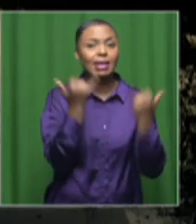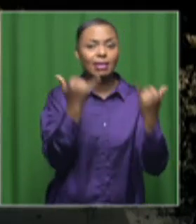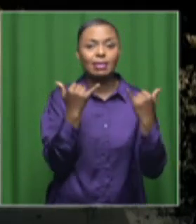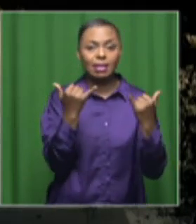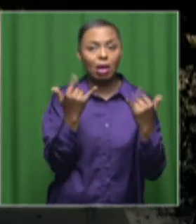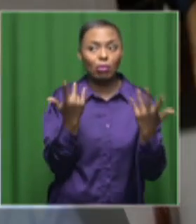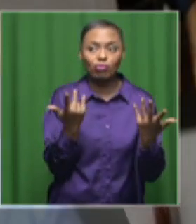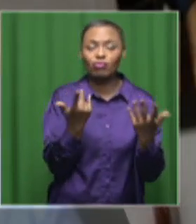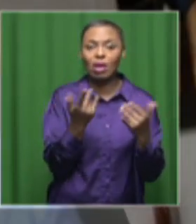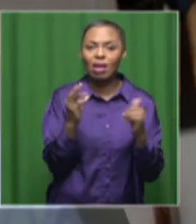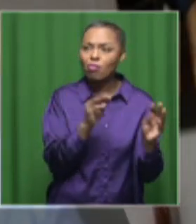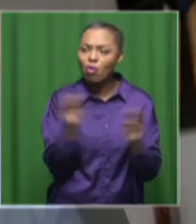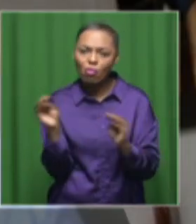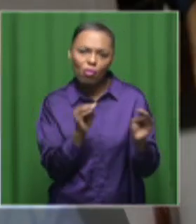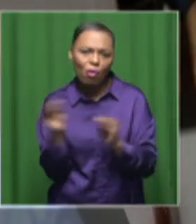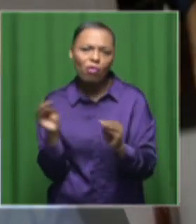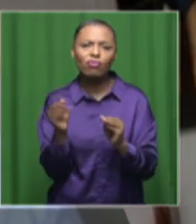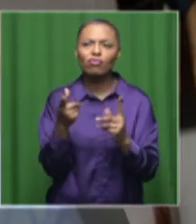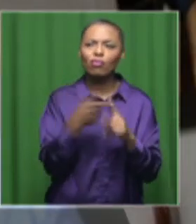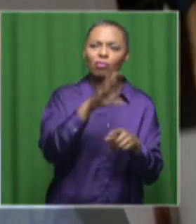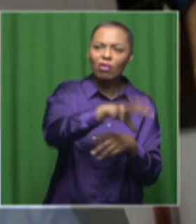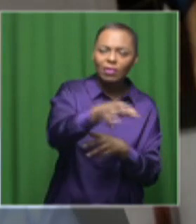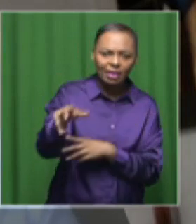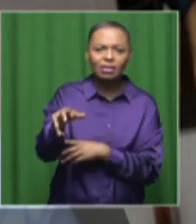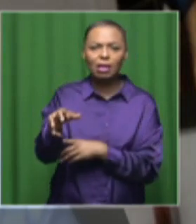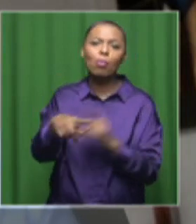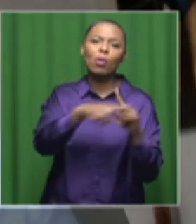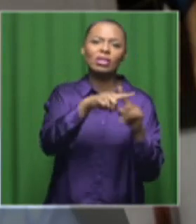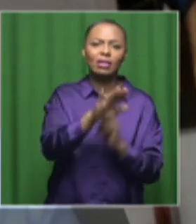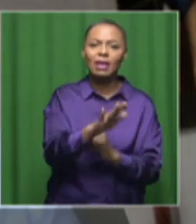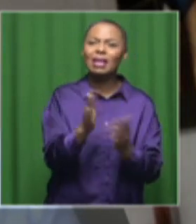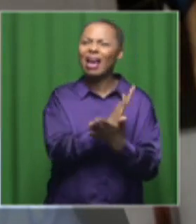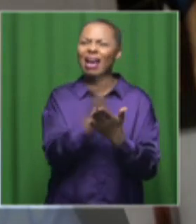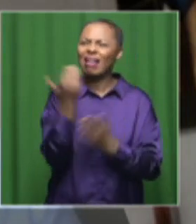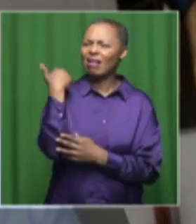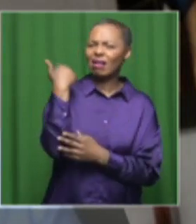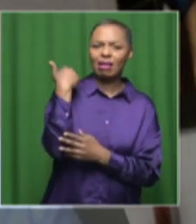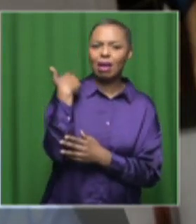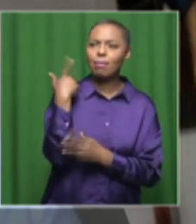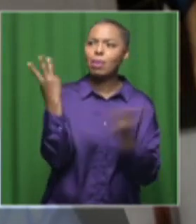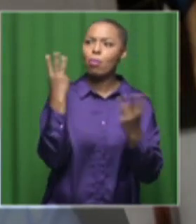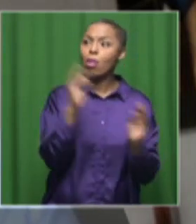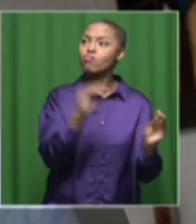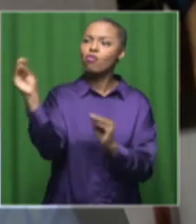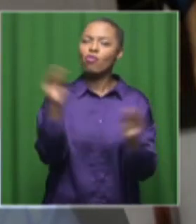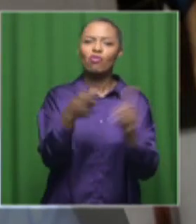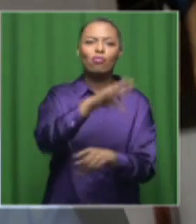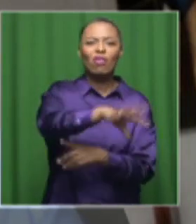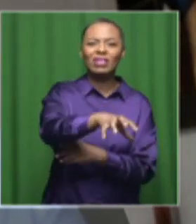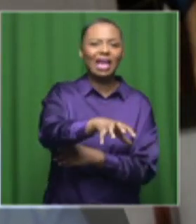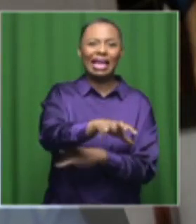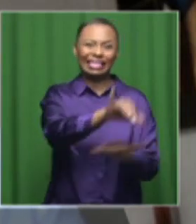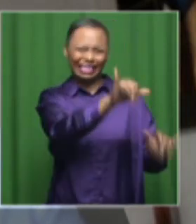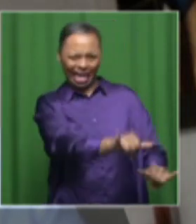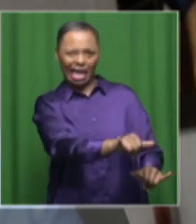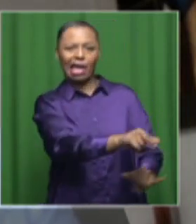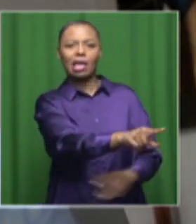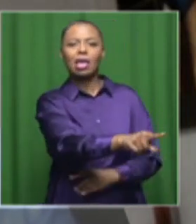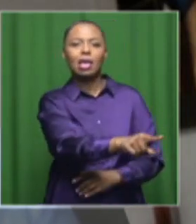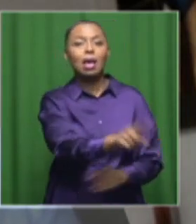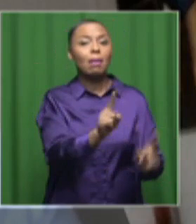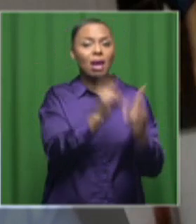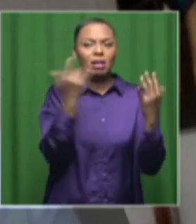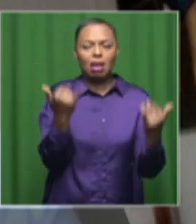positive. I obviously remember a time when people were not allowed to move. So this is a positive sign that we're seeing